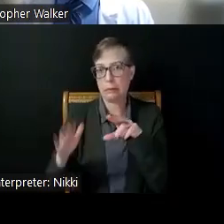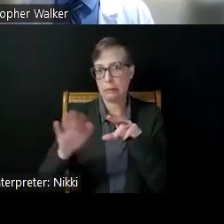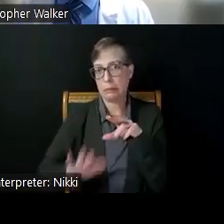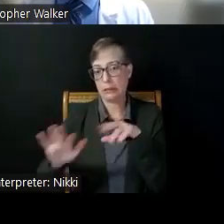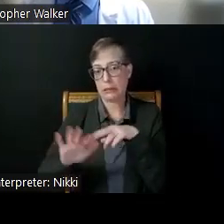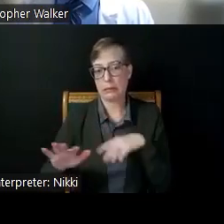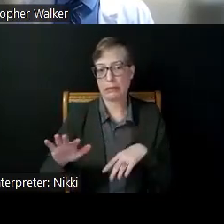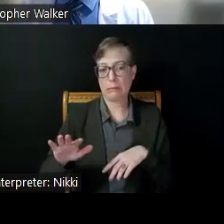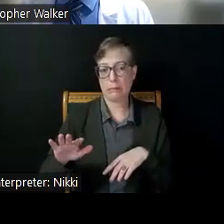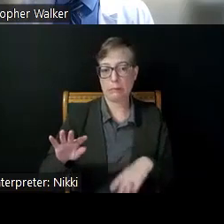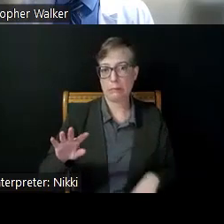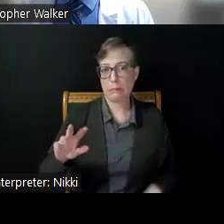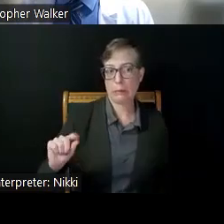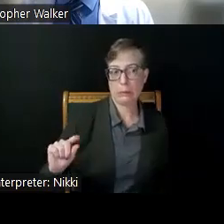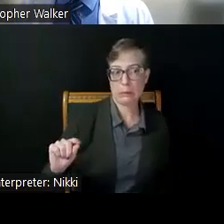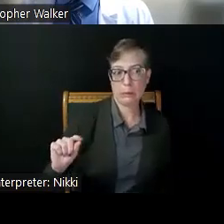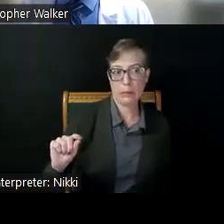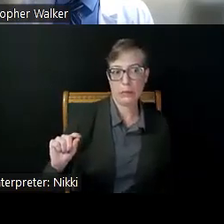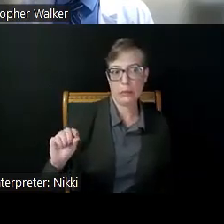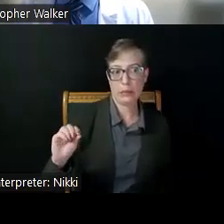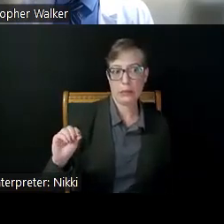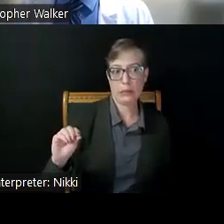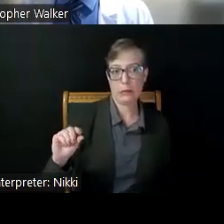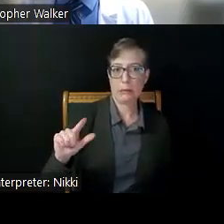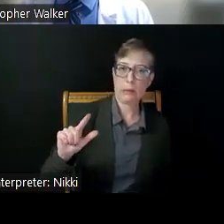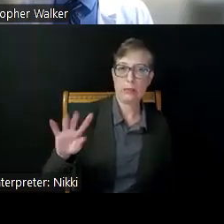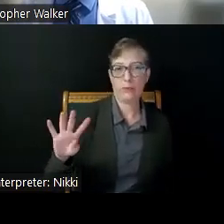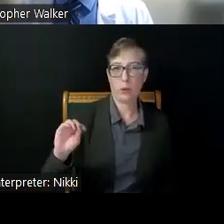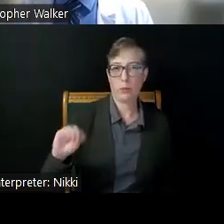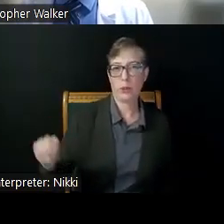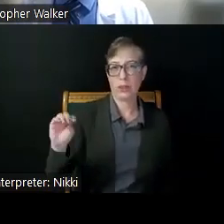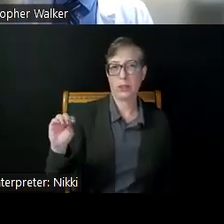So there's some variability in some of the different studies, but